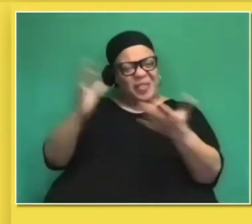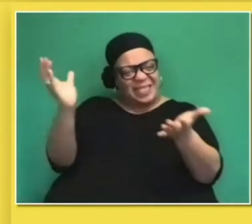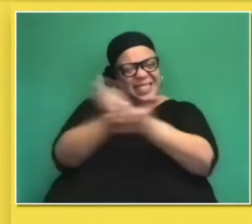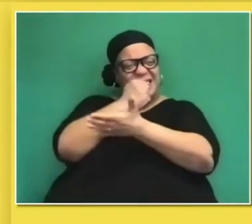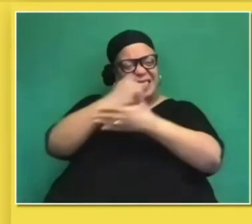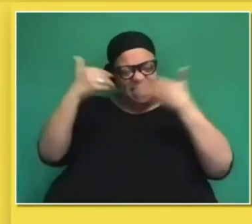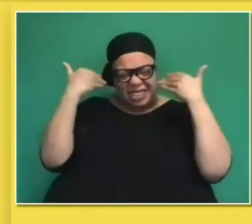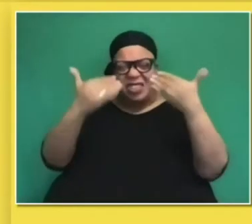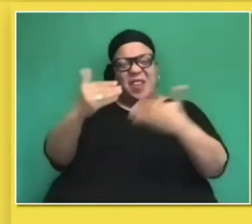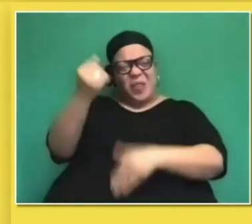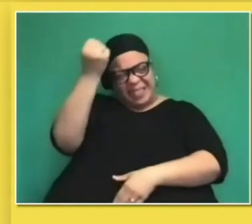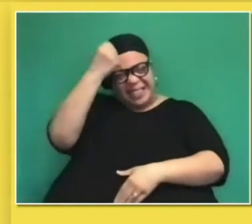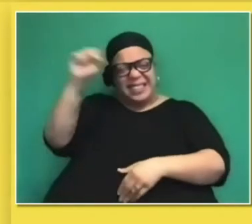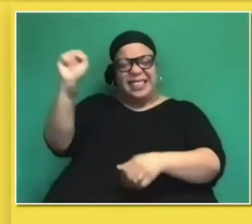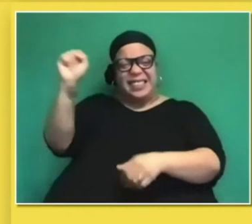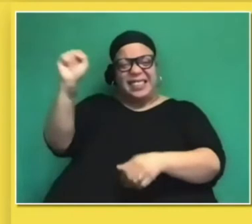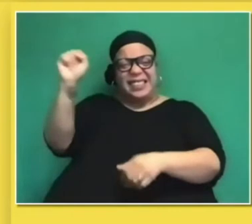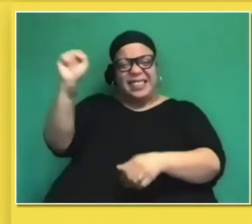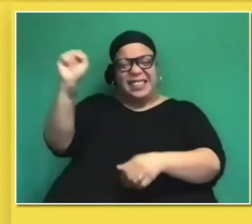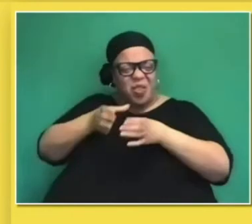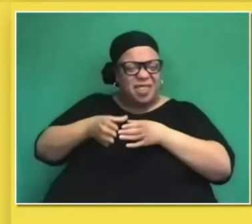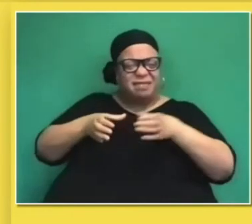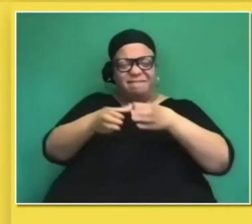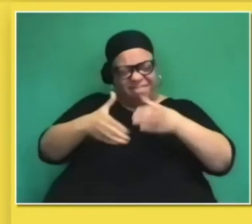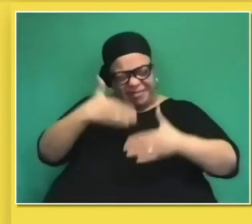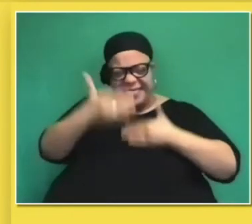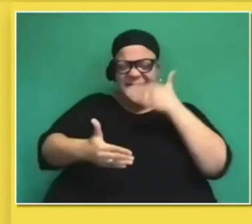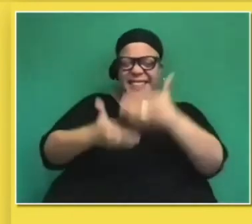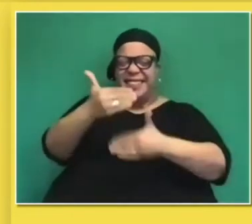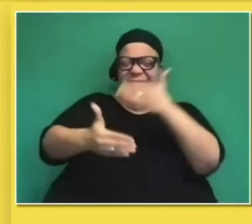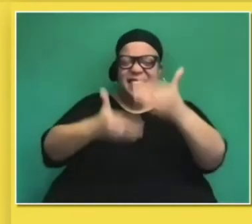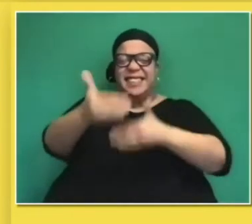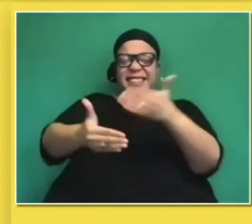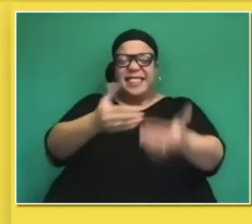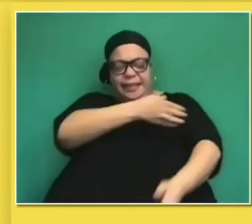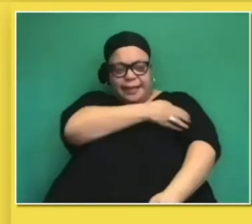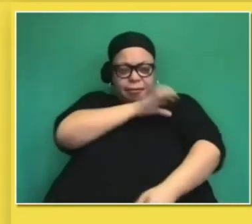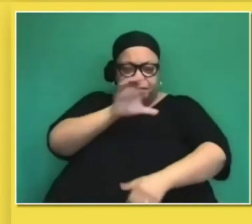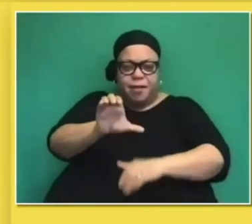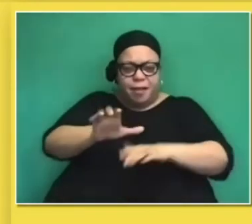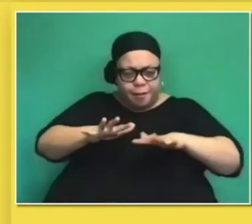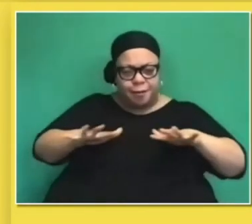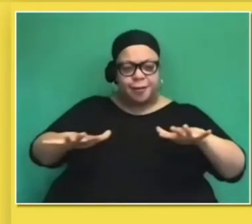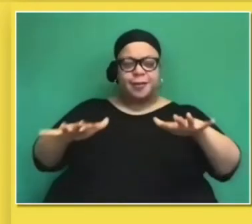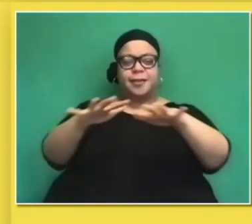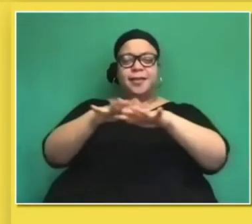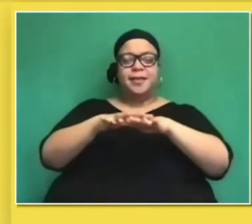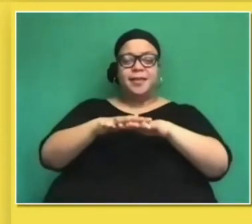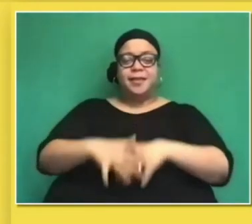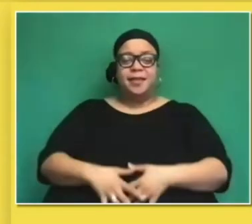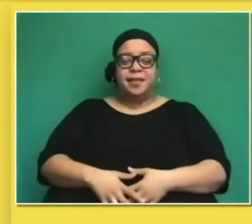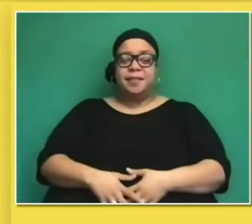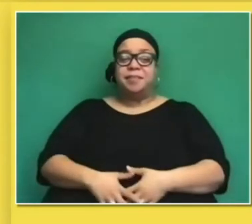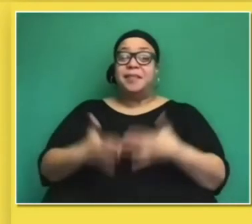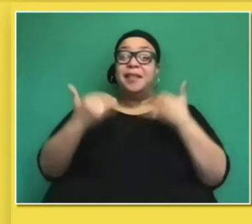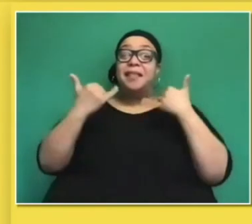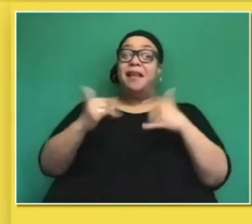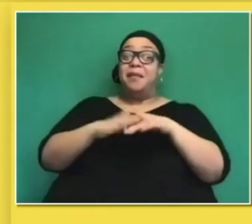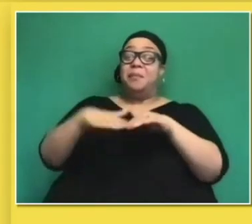power. So now where are we? More than 72 million Americans have